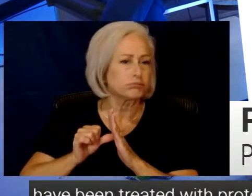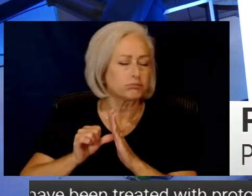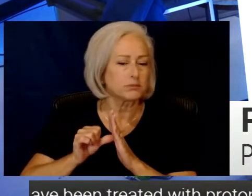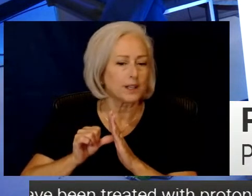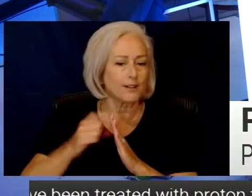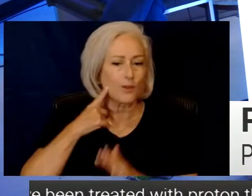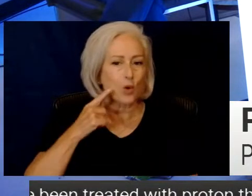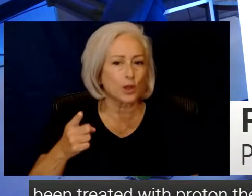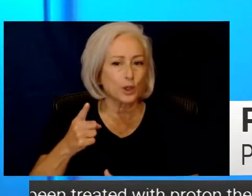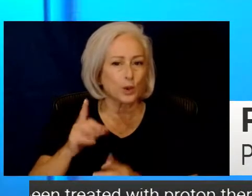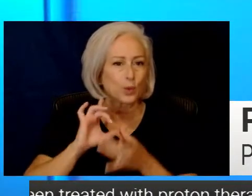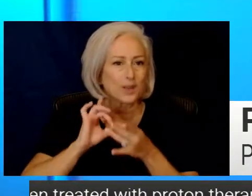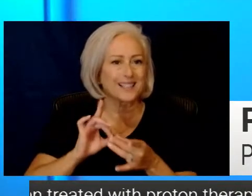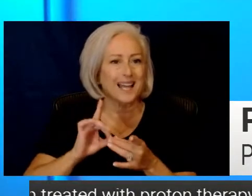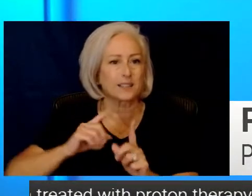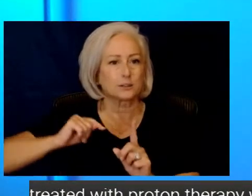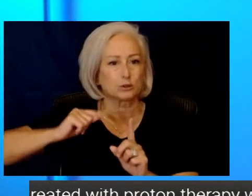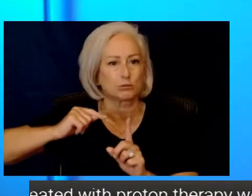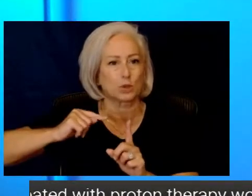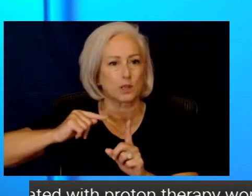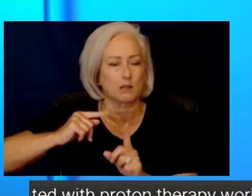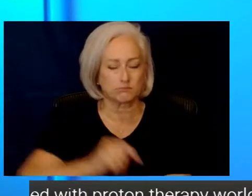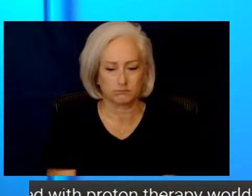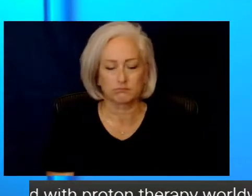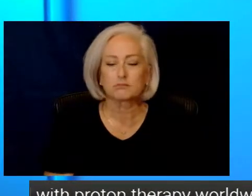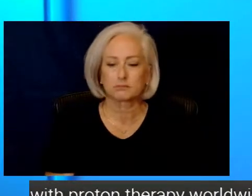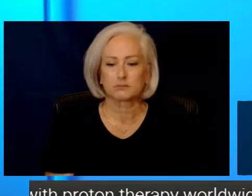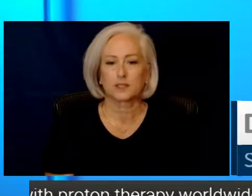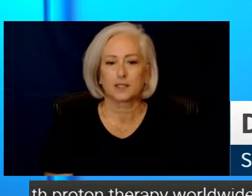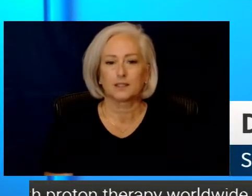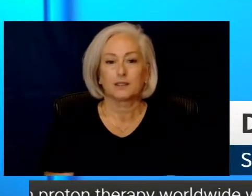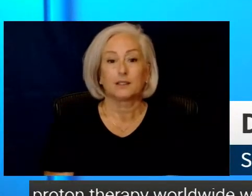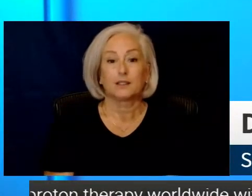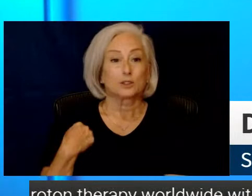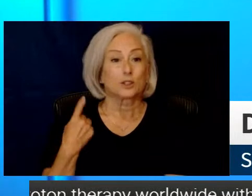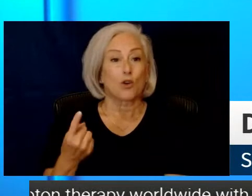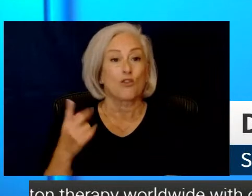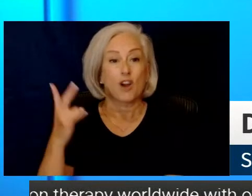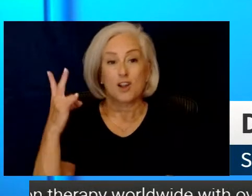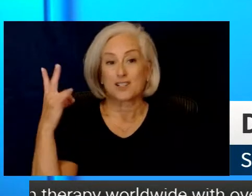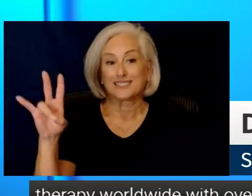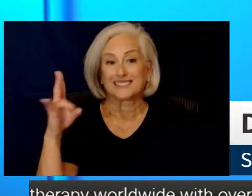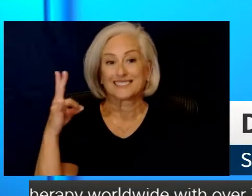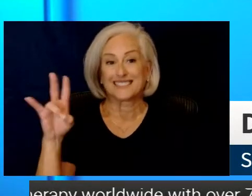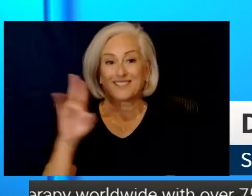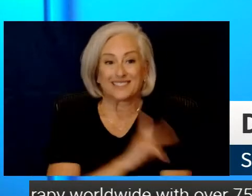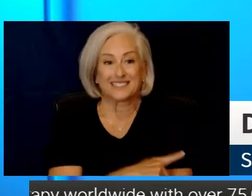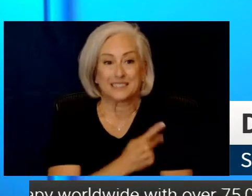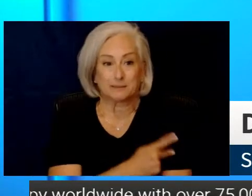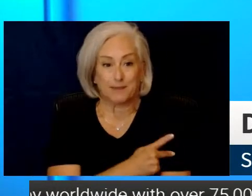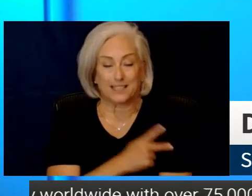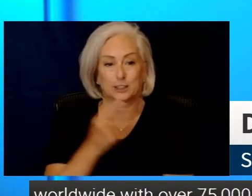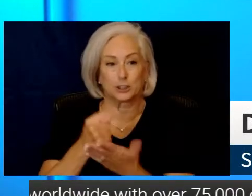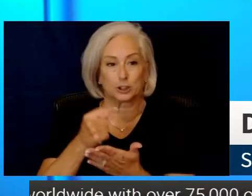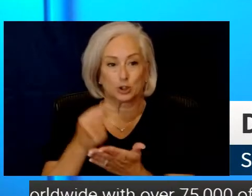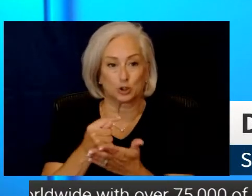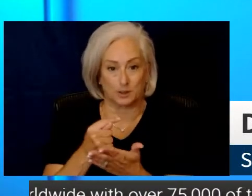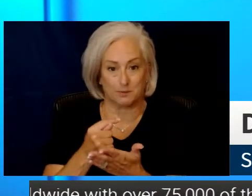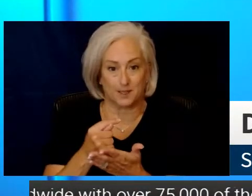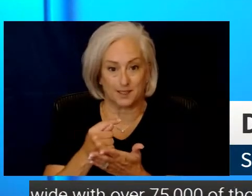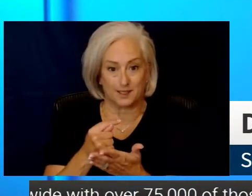beam? You know, today we've treated 17 different patients. I think yesterday we hit our